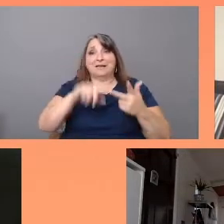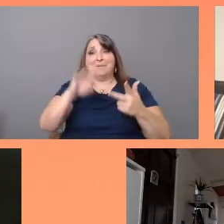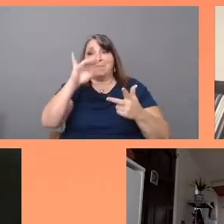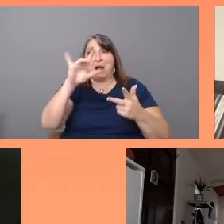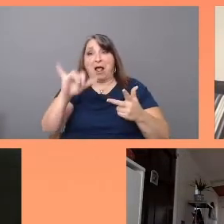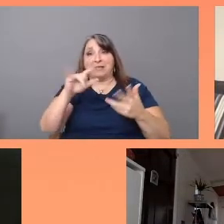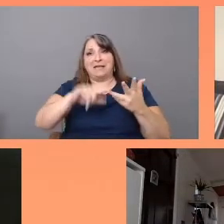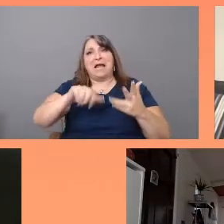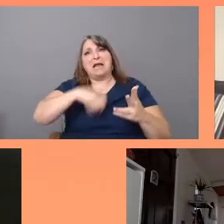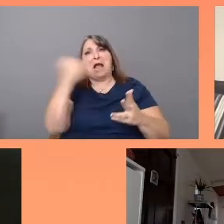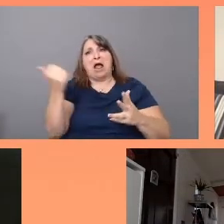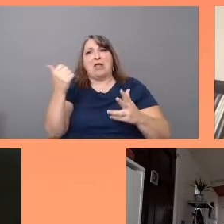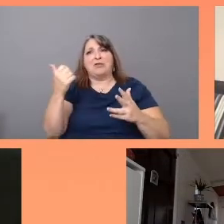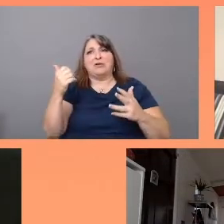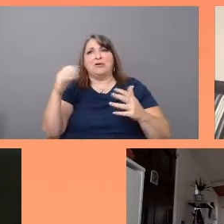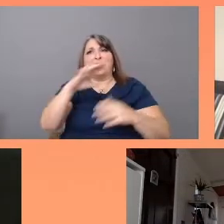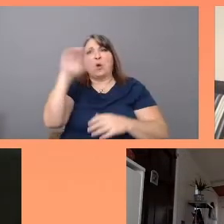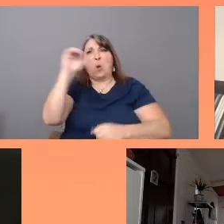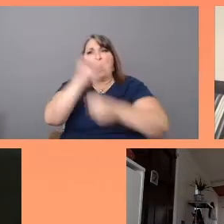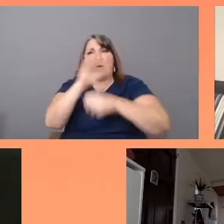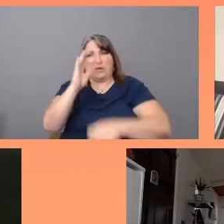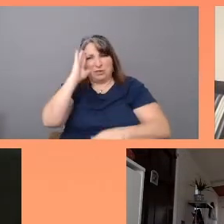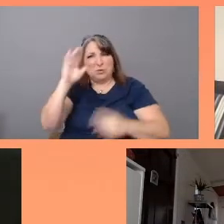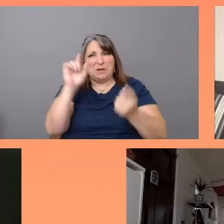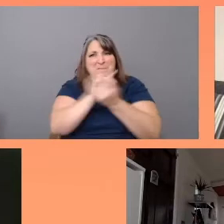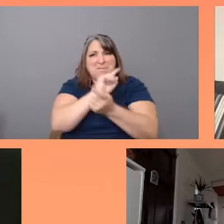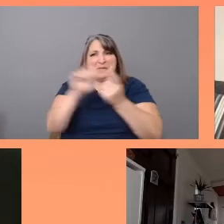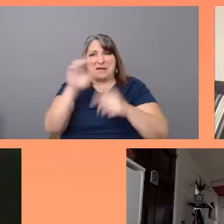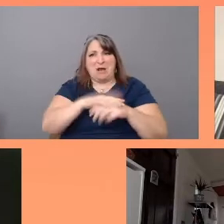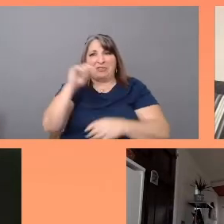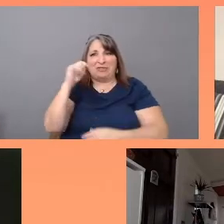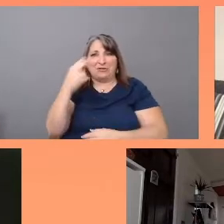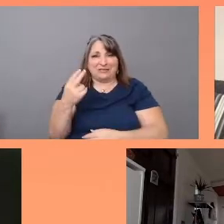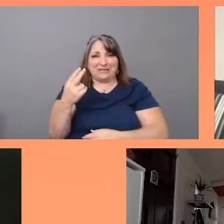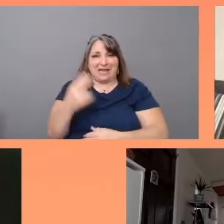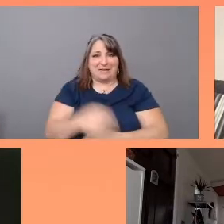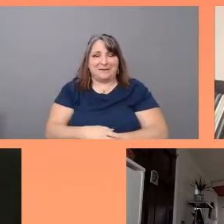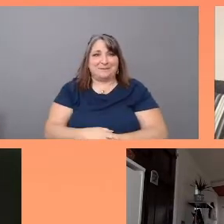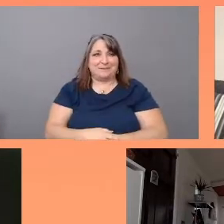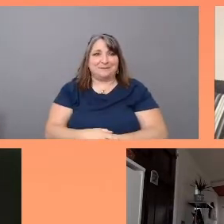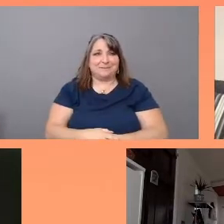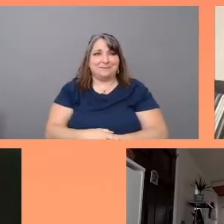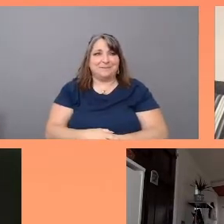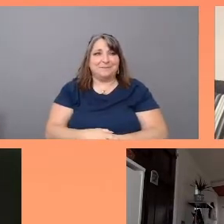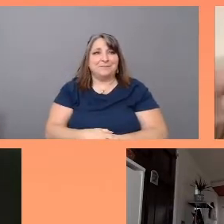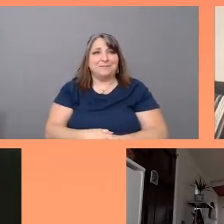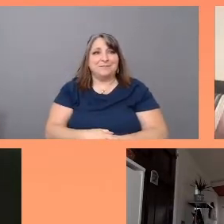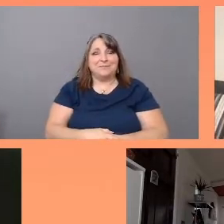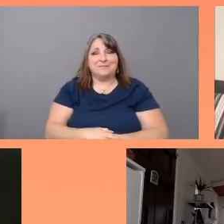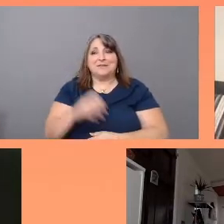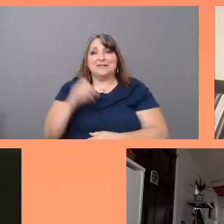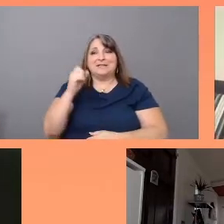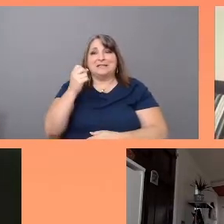colleagues who you'll meet on Thursday, Pat After Heidi and Sherry Simpson.